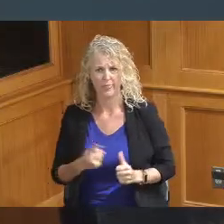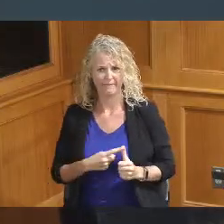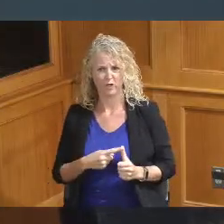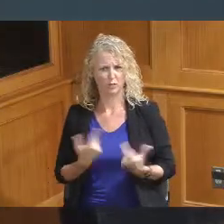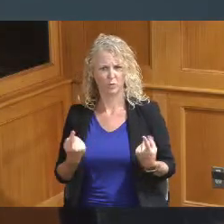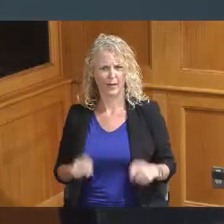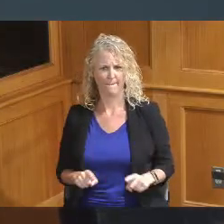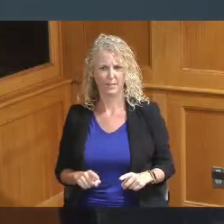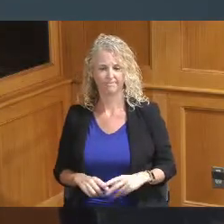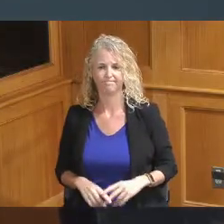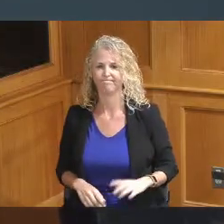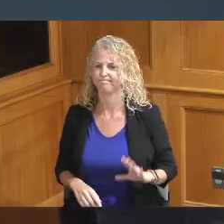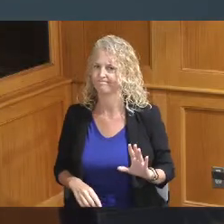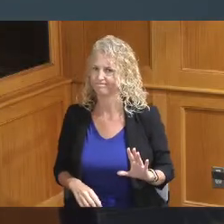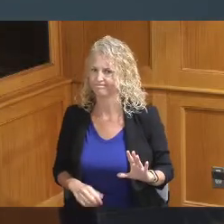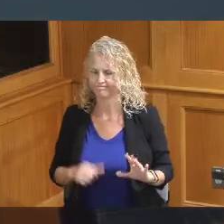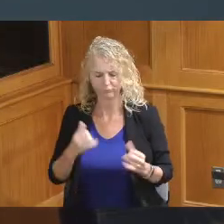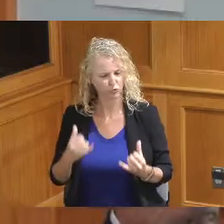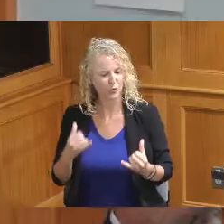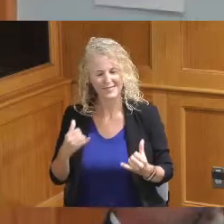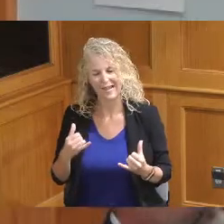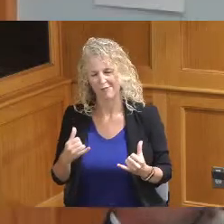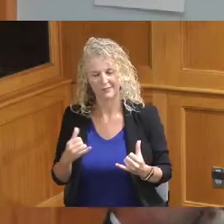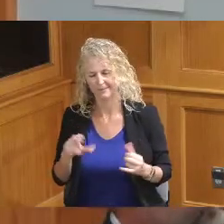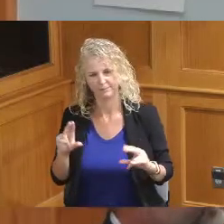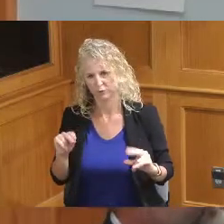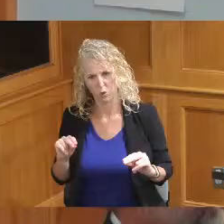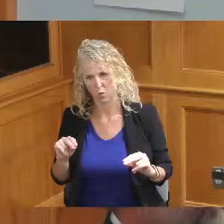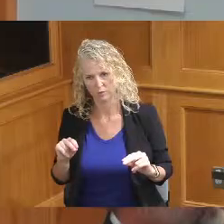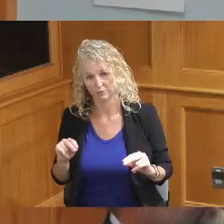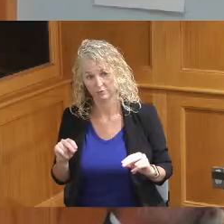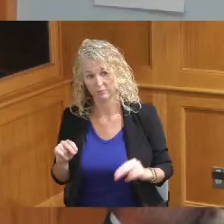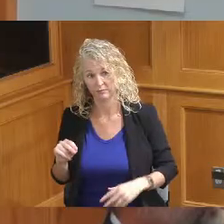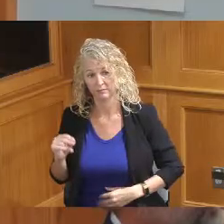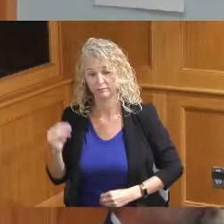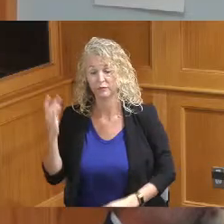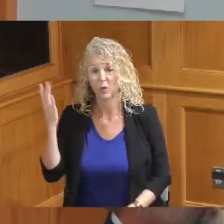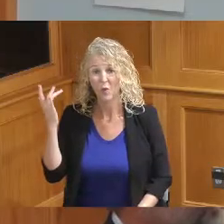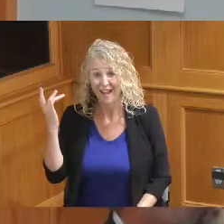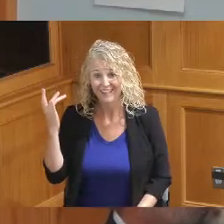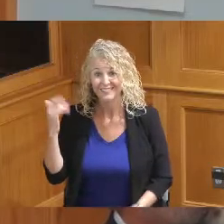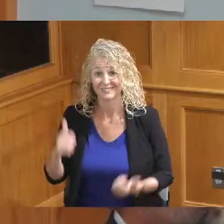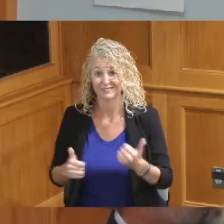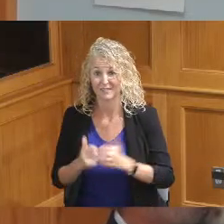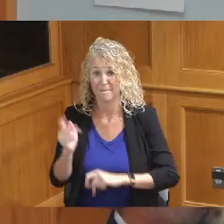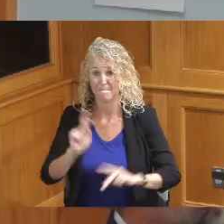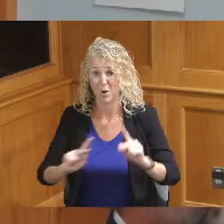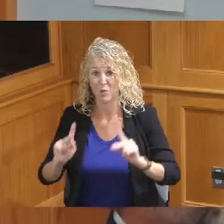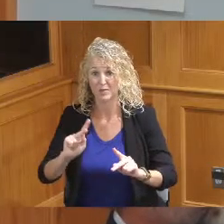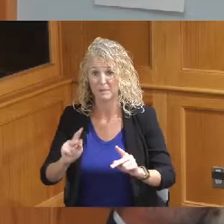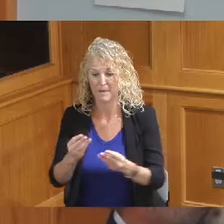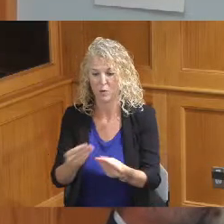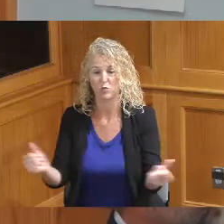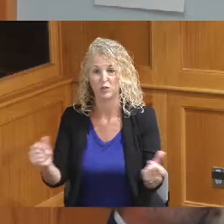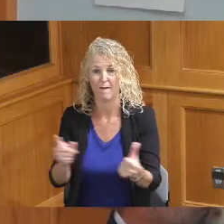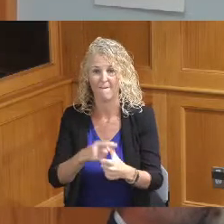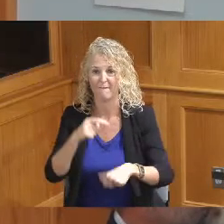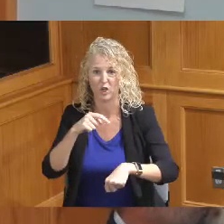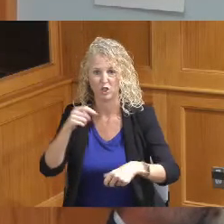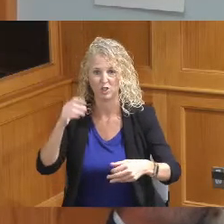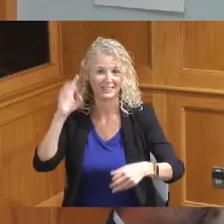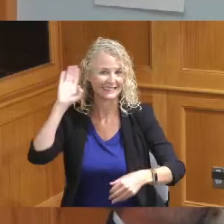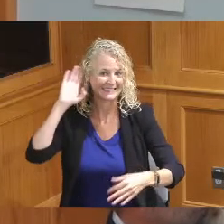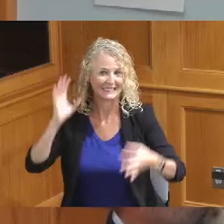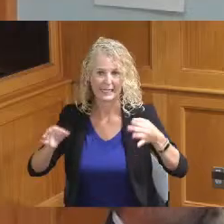or? Not right now, because the vast majority of these cases are resolved through that